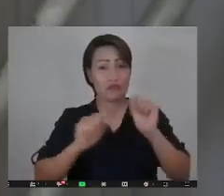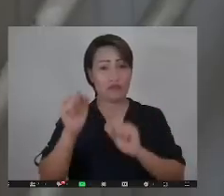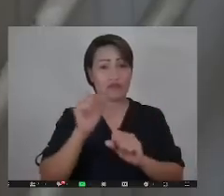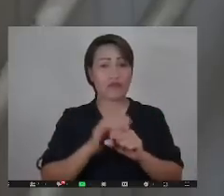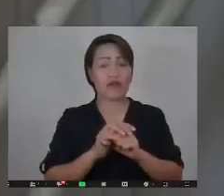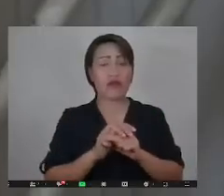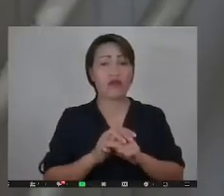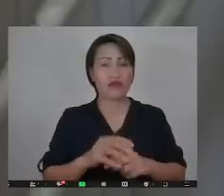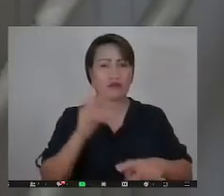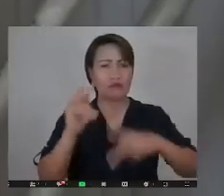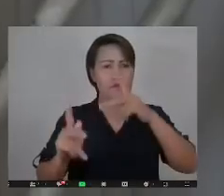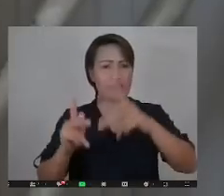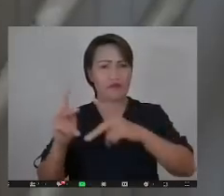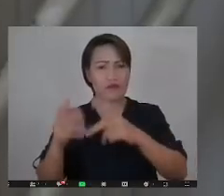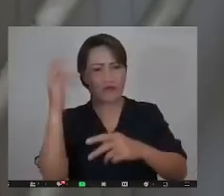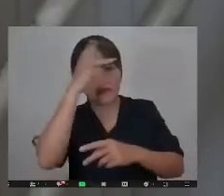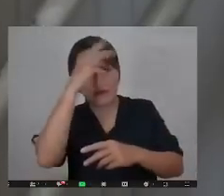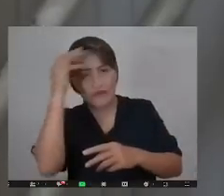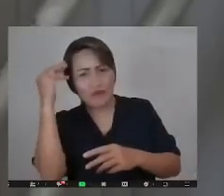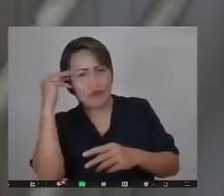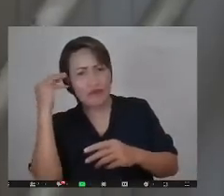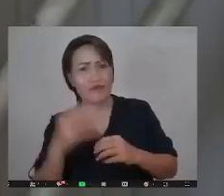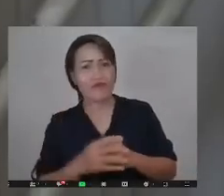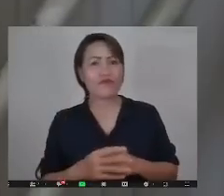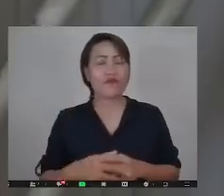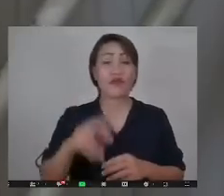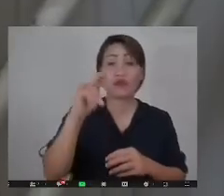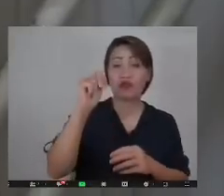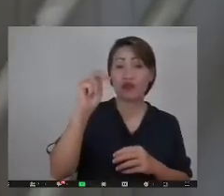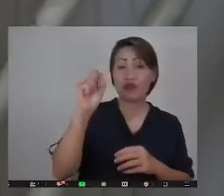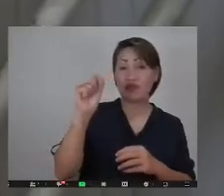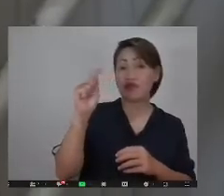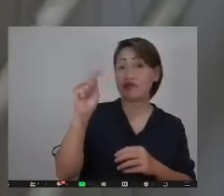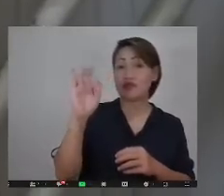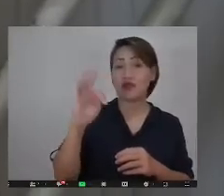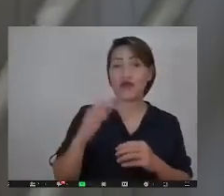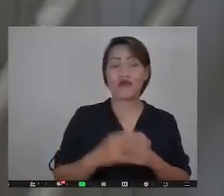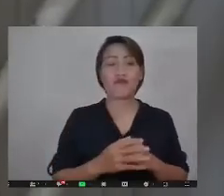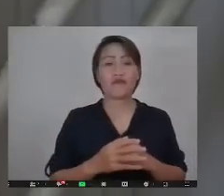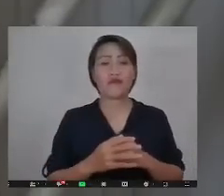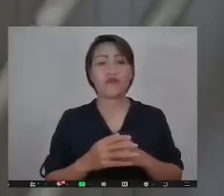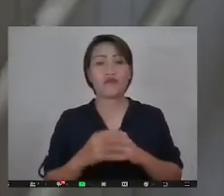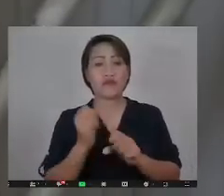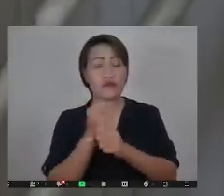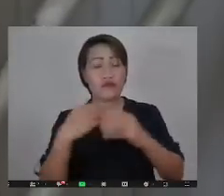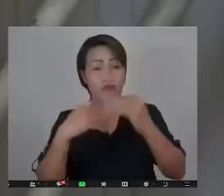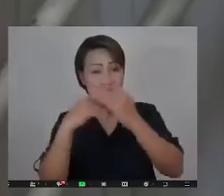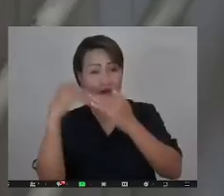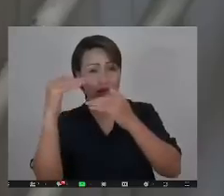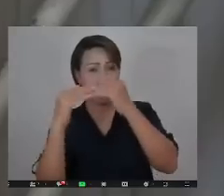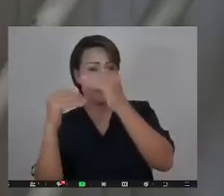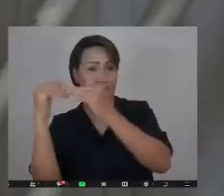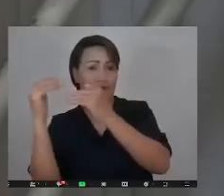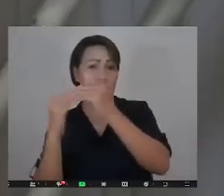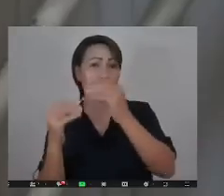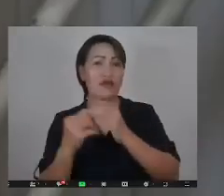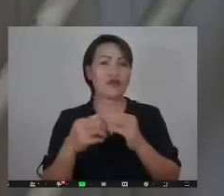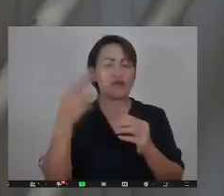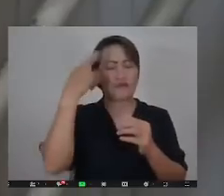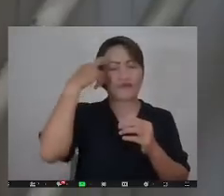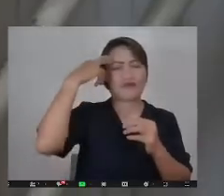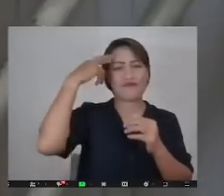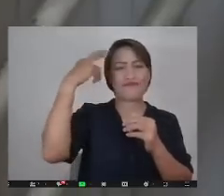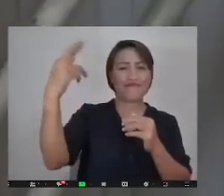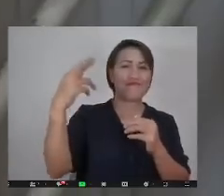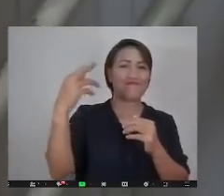this. NSTF believes in building and accordingly supports in realizing the dreams of our young